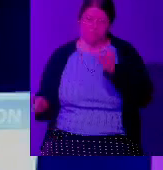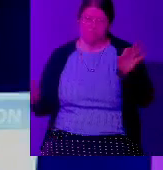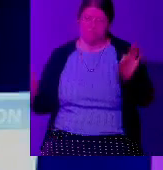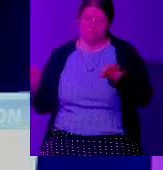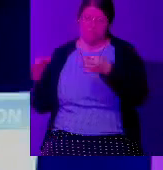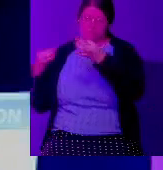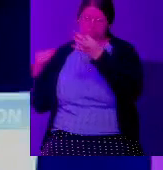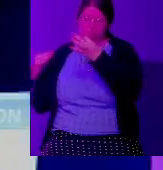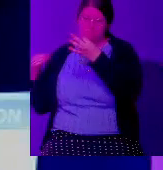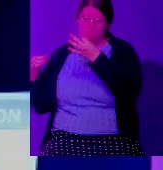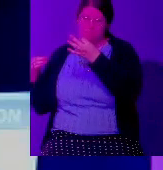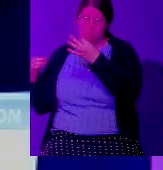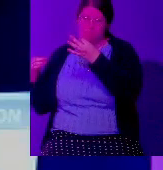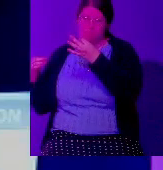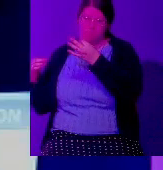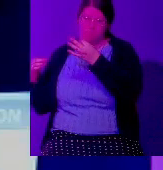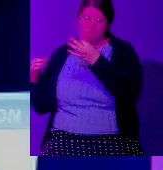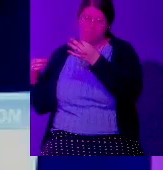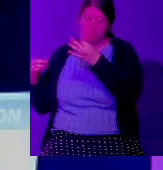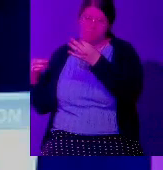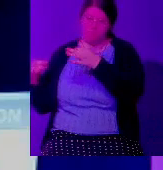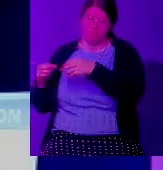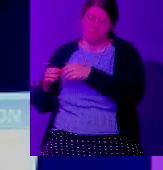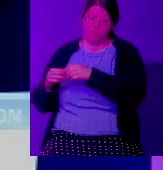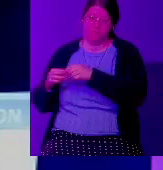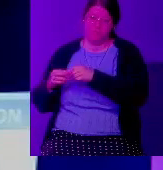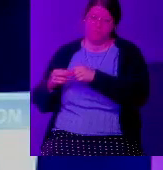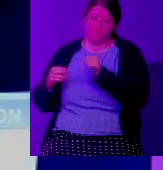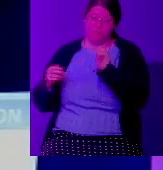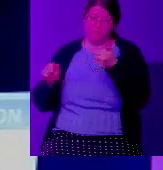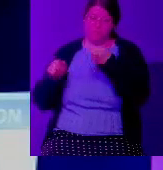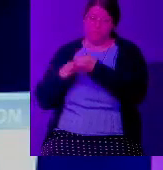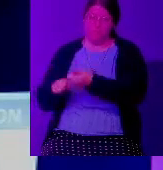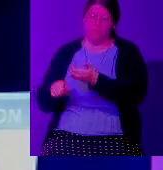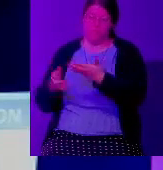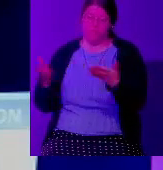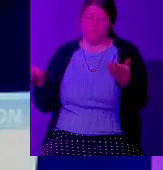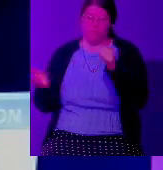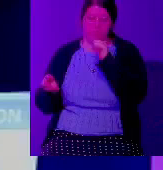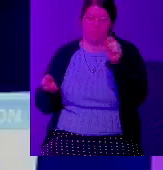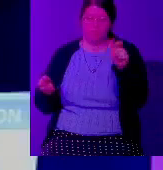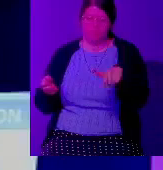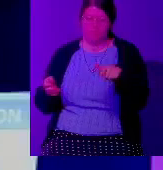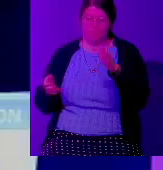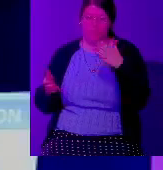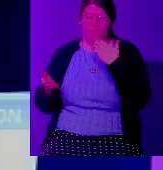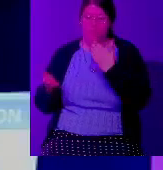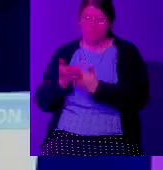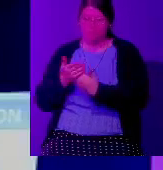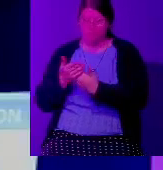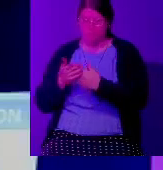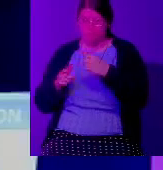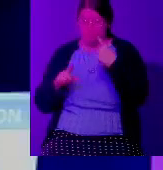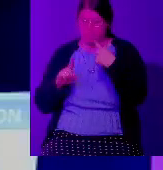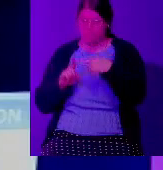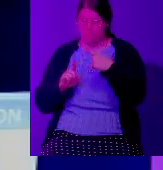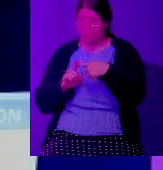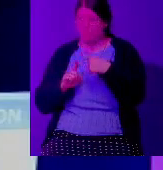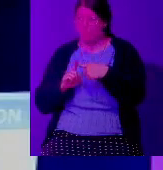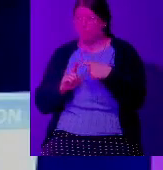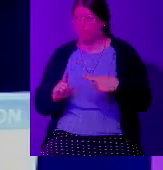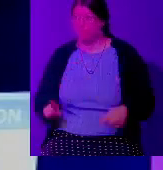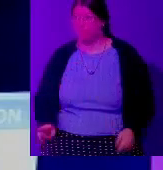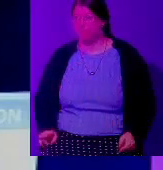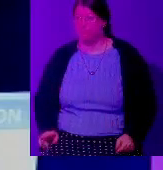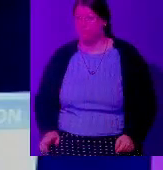follow things that are not necessarily good for them in the long run. And today the message is going to be